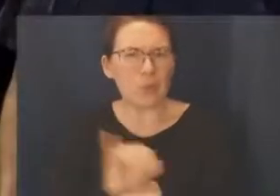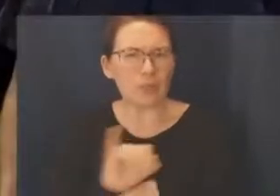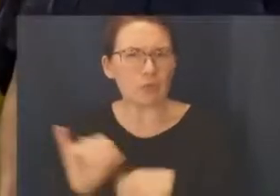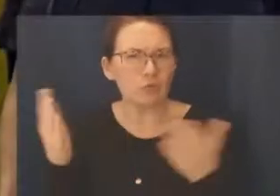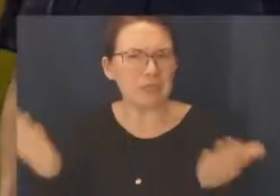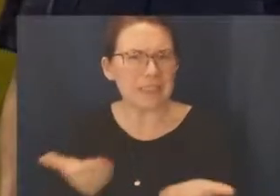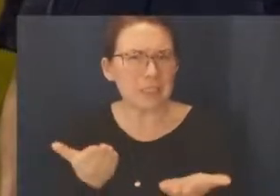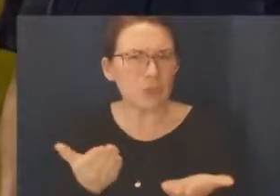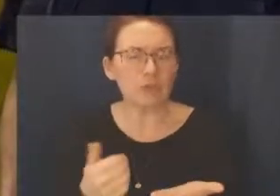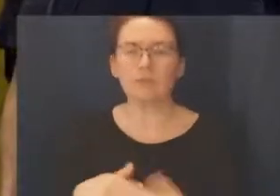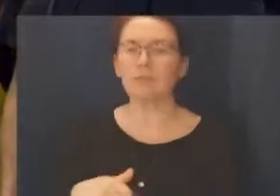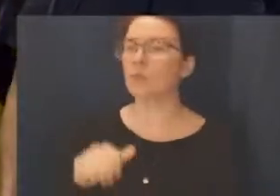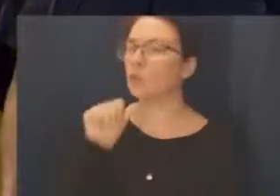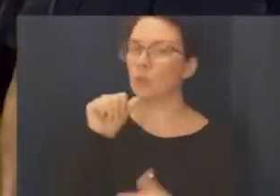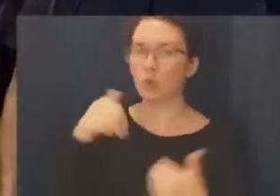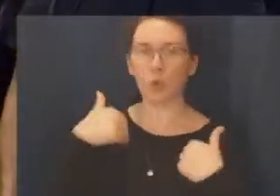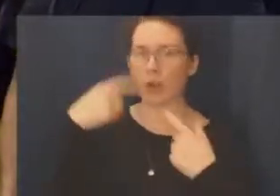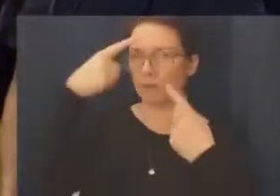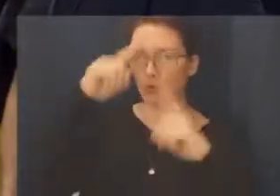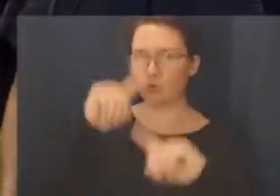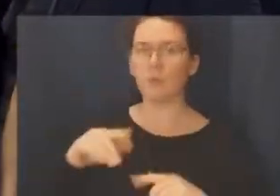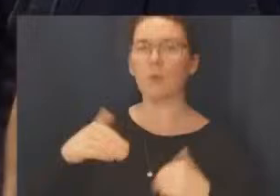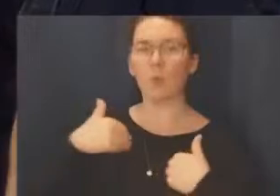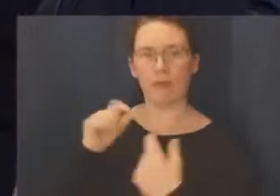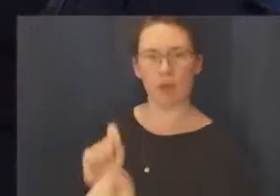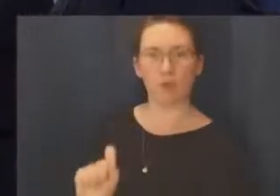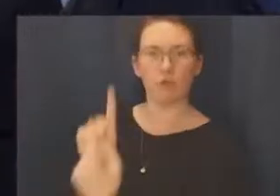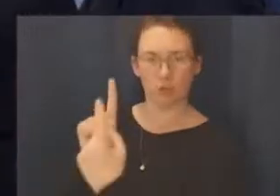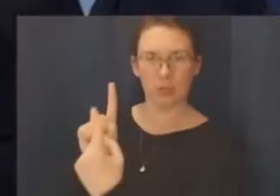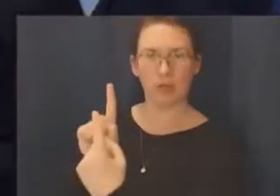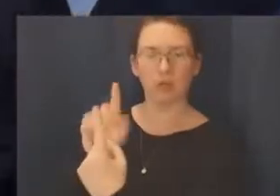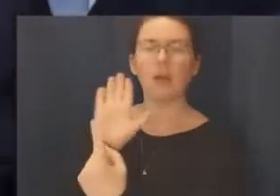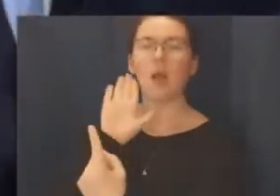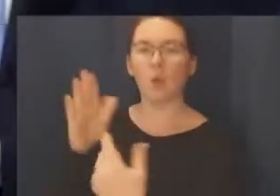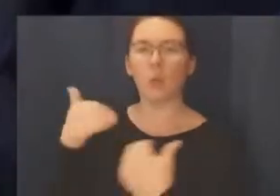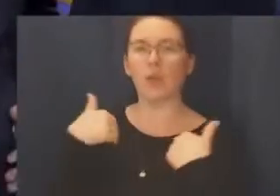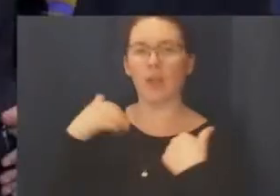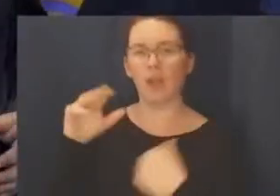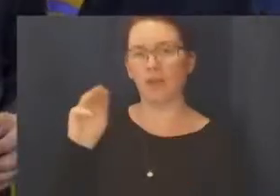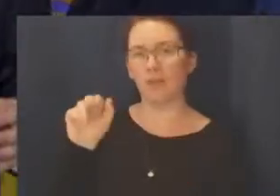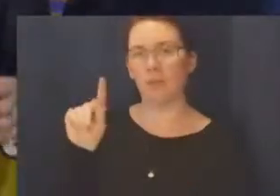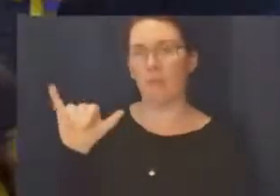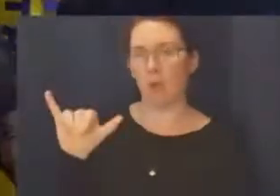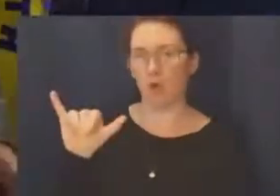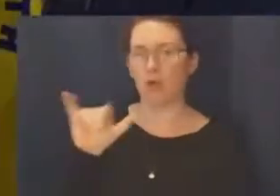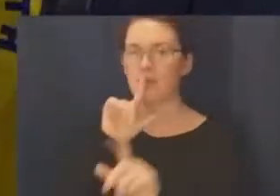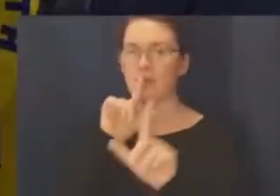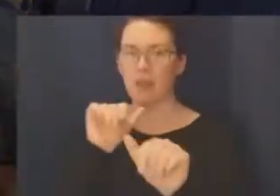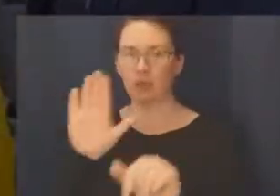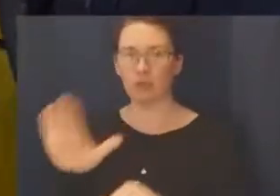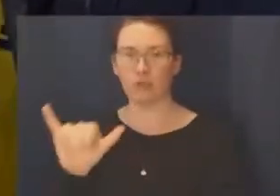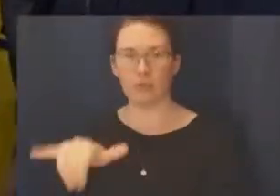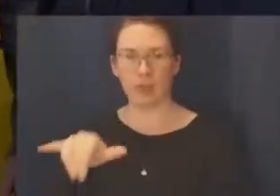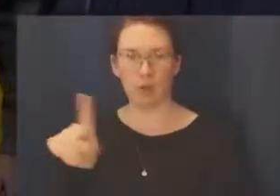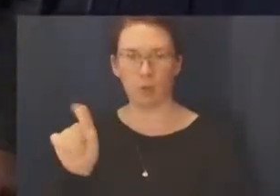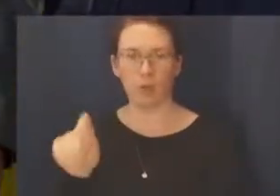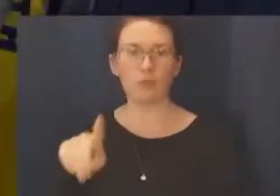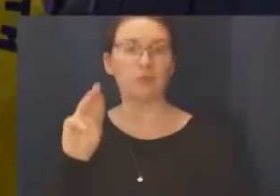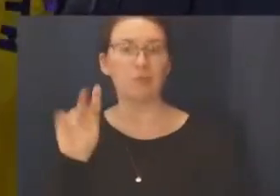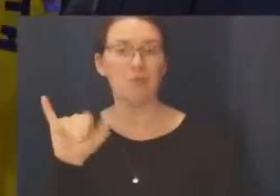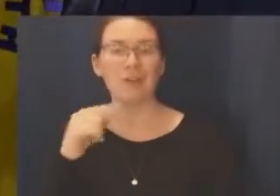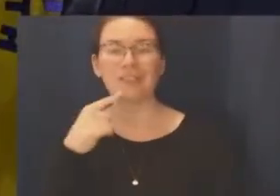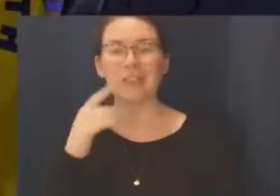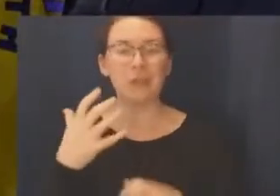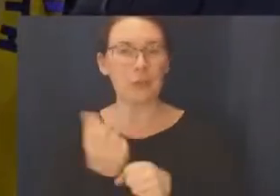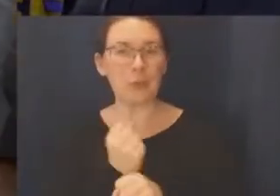don't have an agreement, we have an understanding, but I'm going to let Marty take this question. Thank you. Thank you, Mr. Secretary. You win more bees with honey